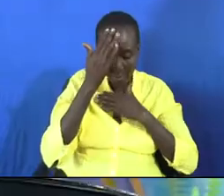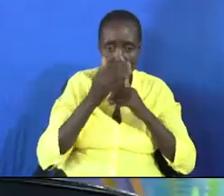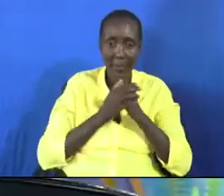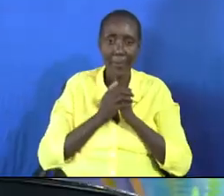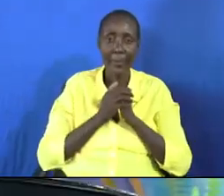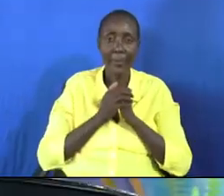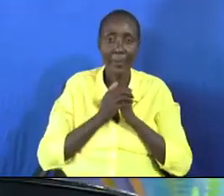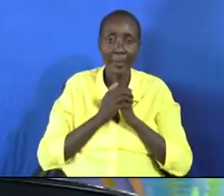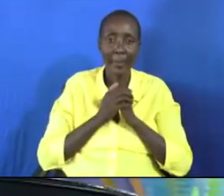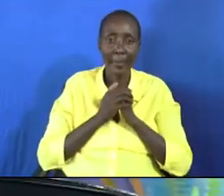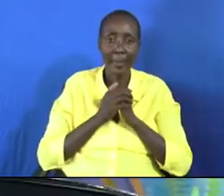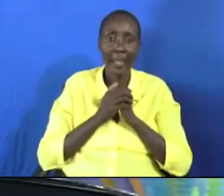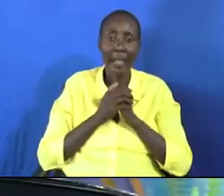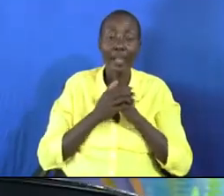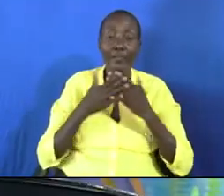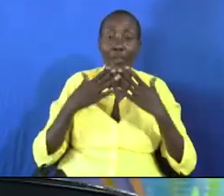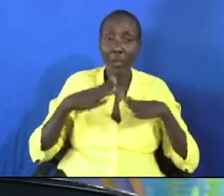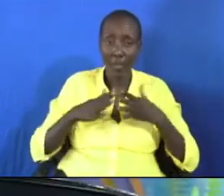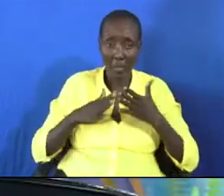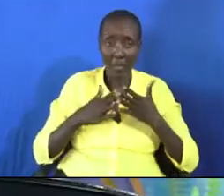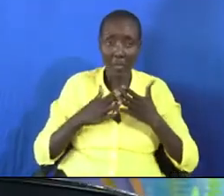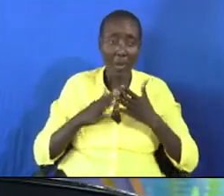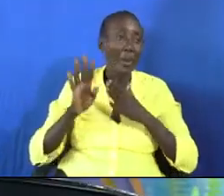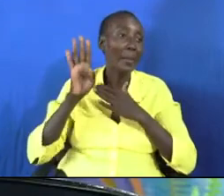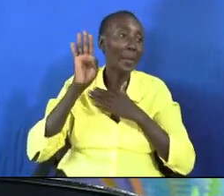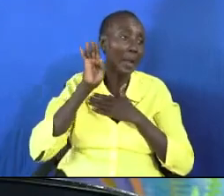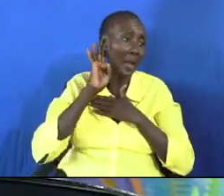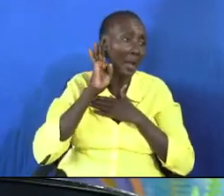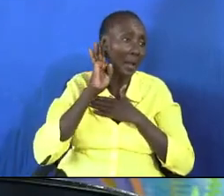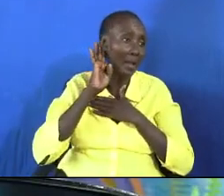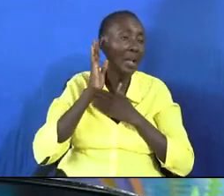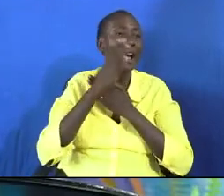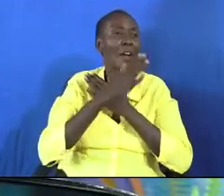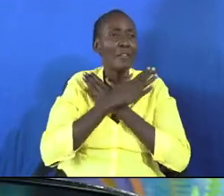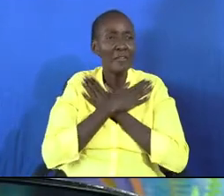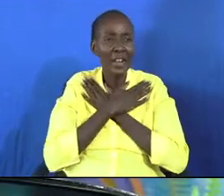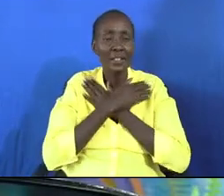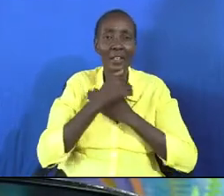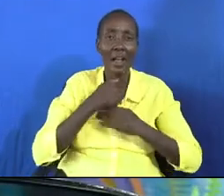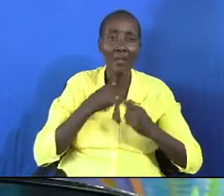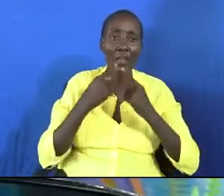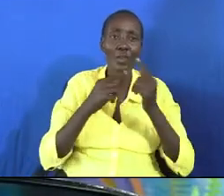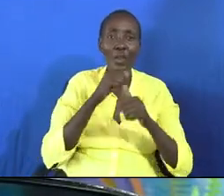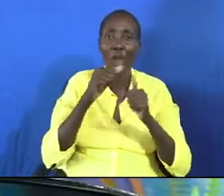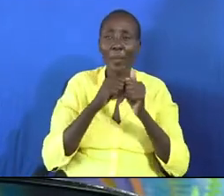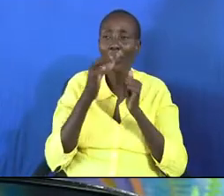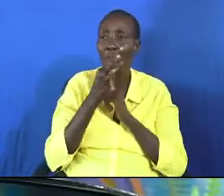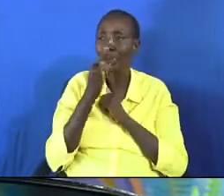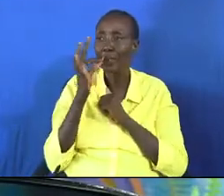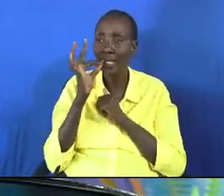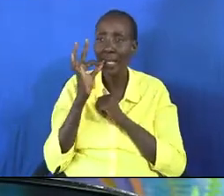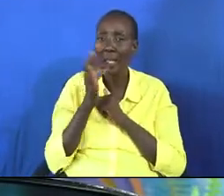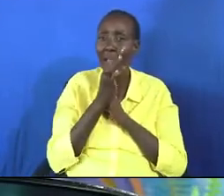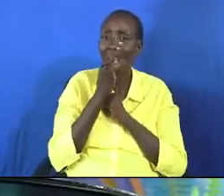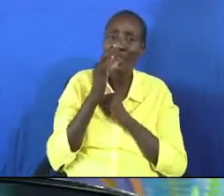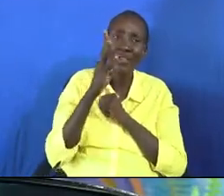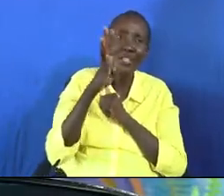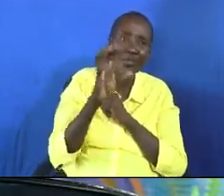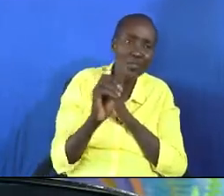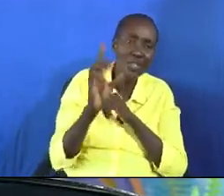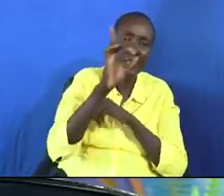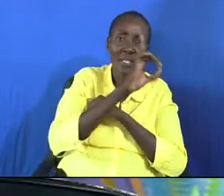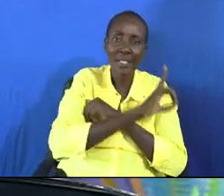And when, for those people I have friends who talk about fasting, who fast for 40